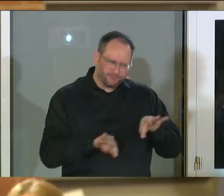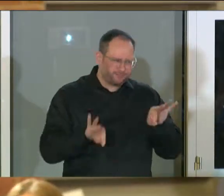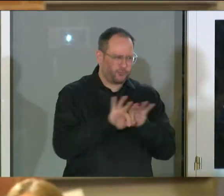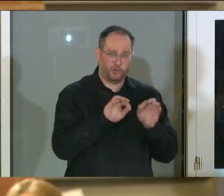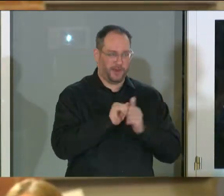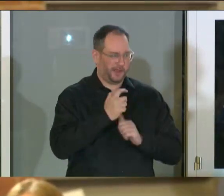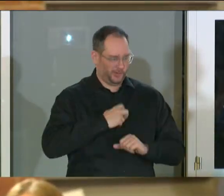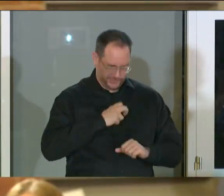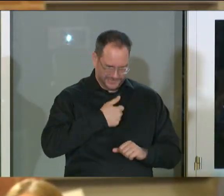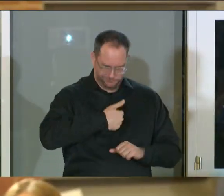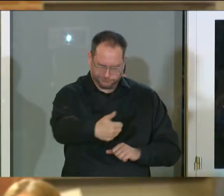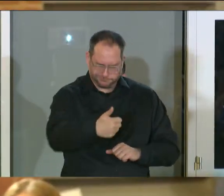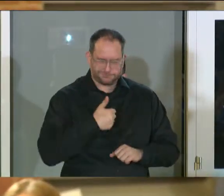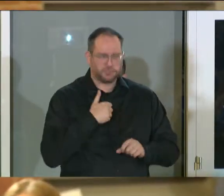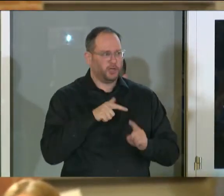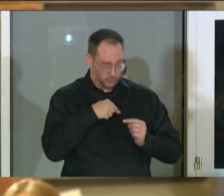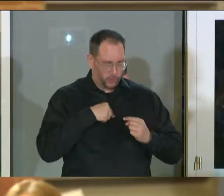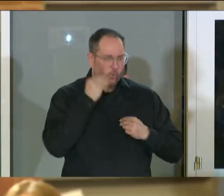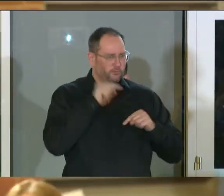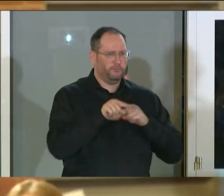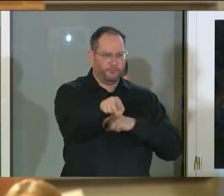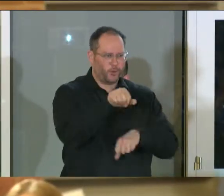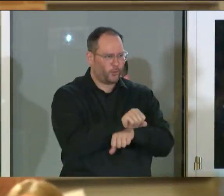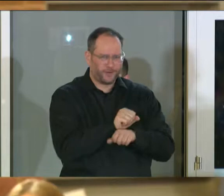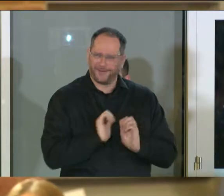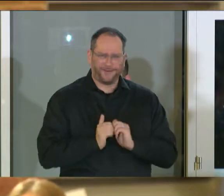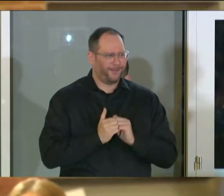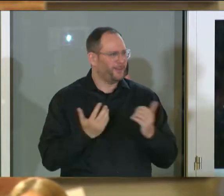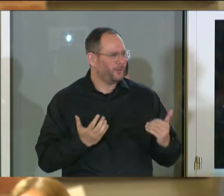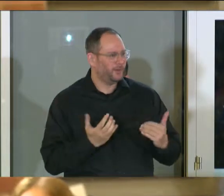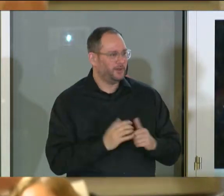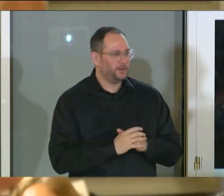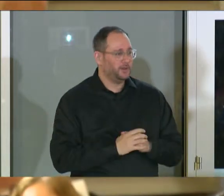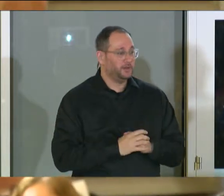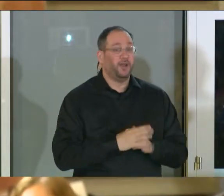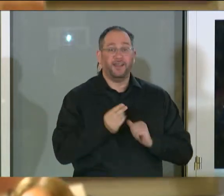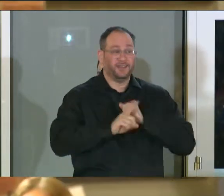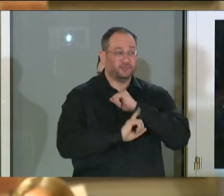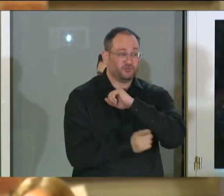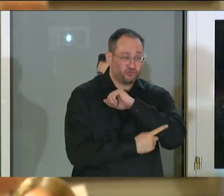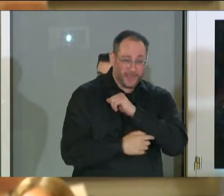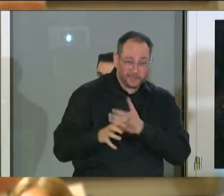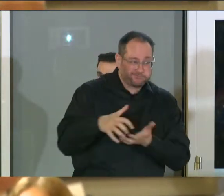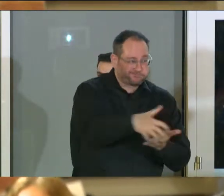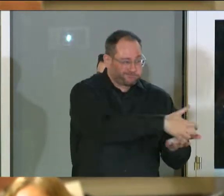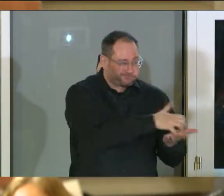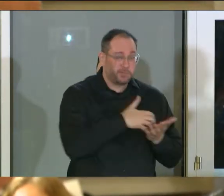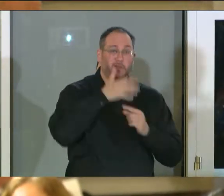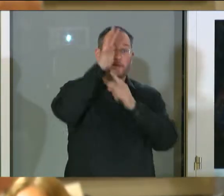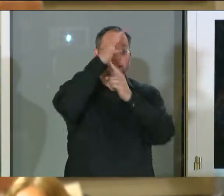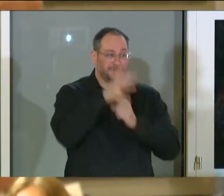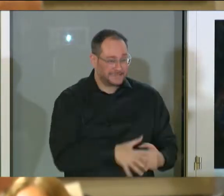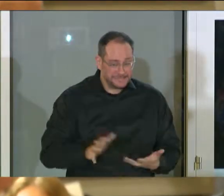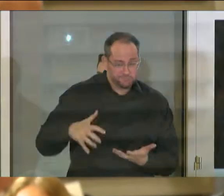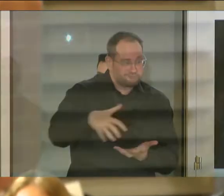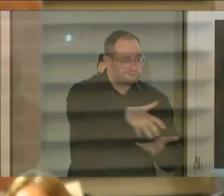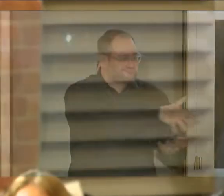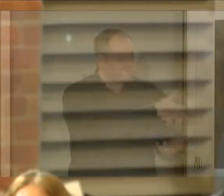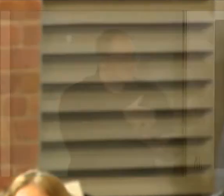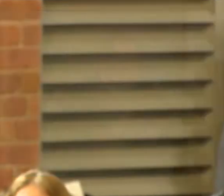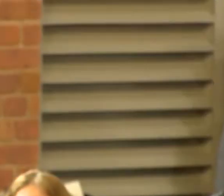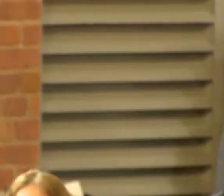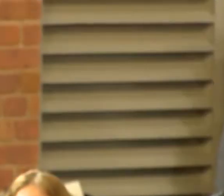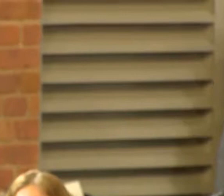only that, it's the way that we clear our trash and the leaves and ensure that we can clear the snow and collect